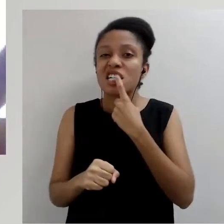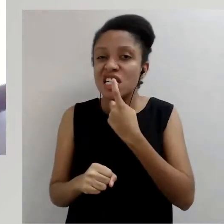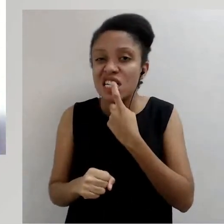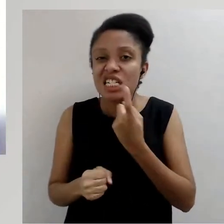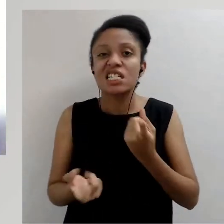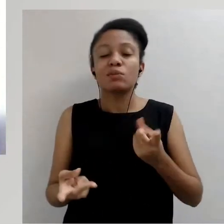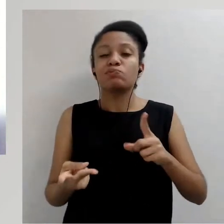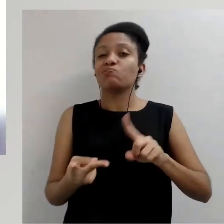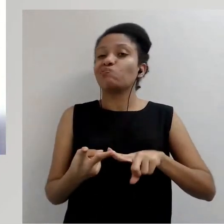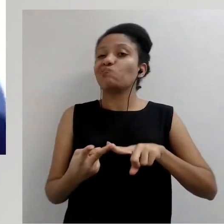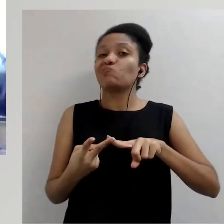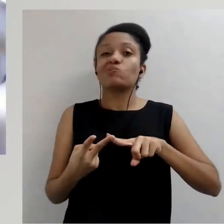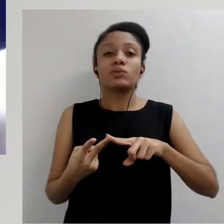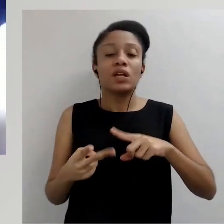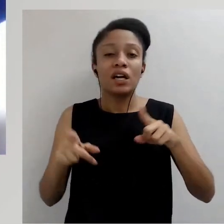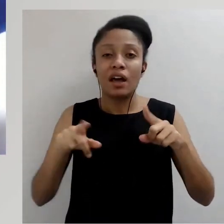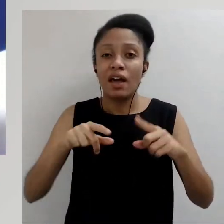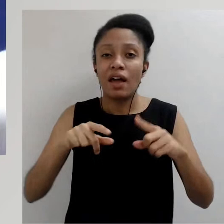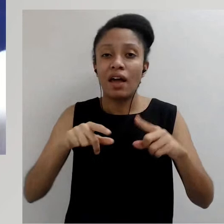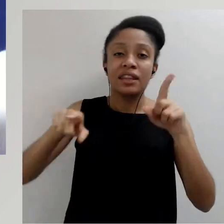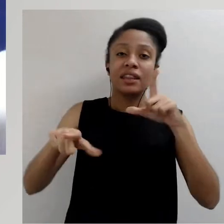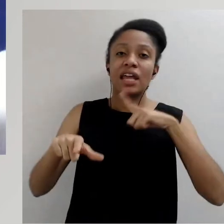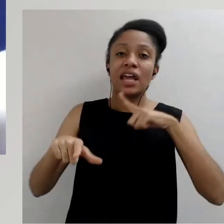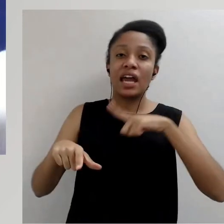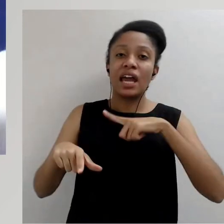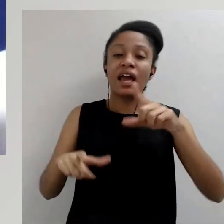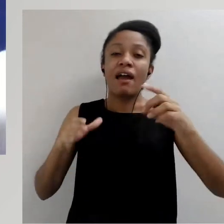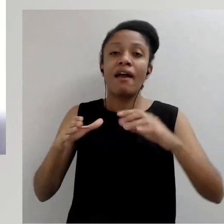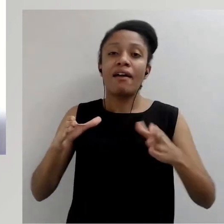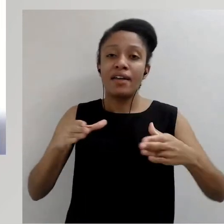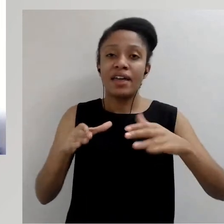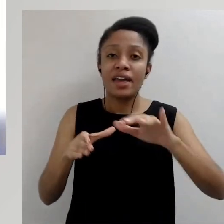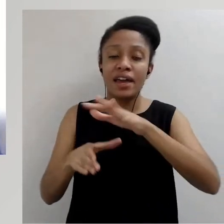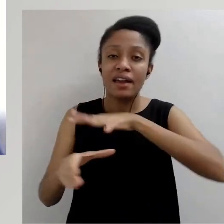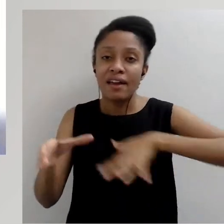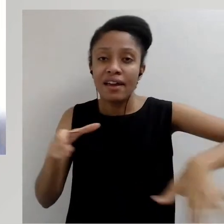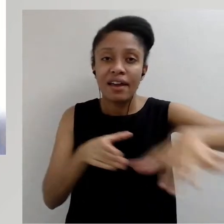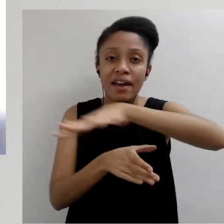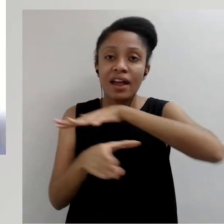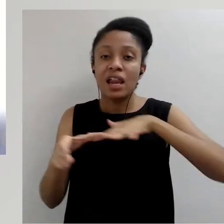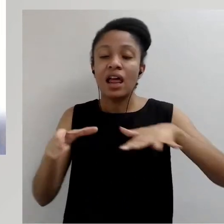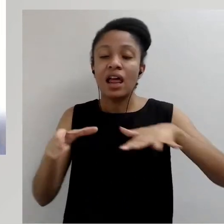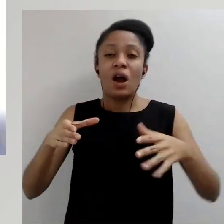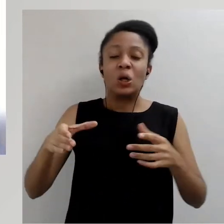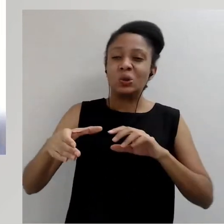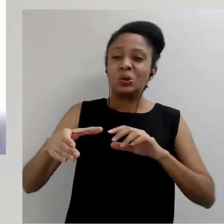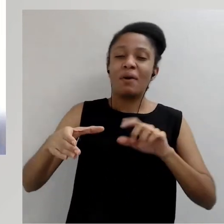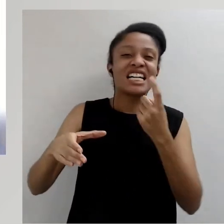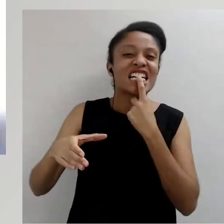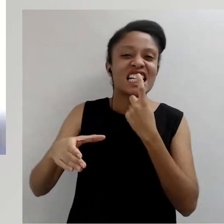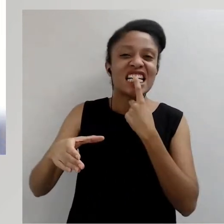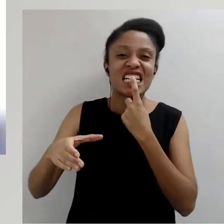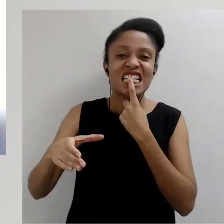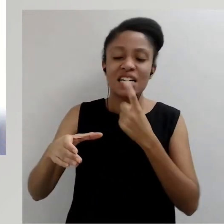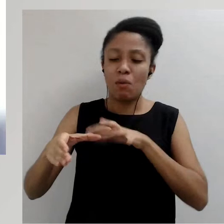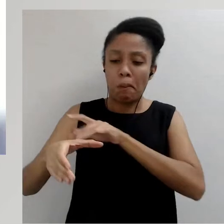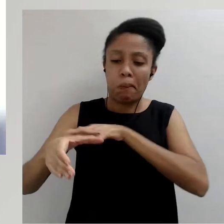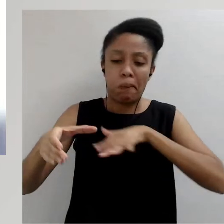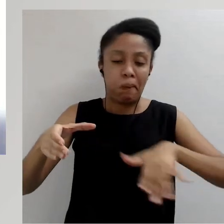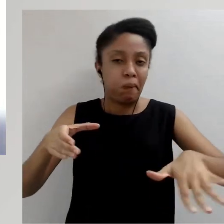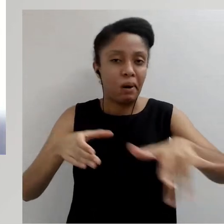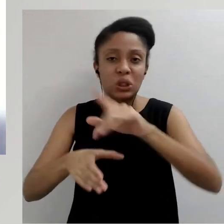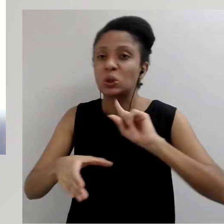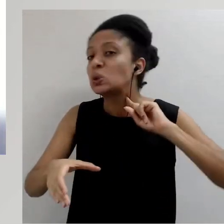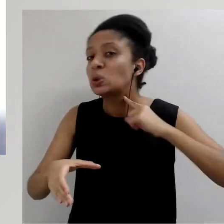and we see fish eating plastic. There is an island with billions